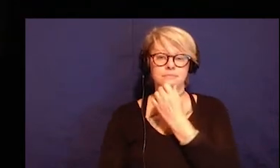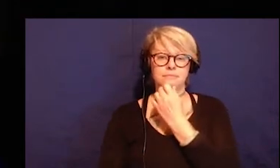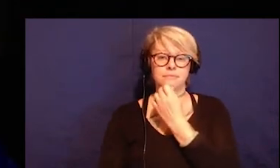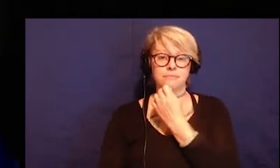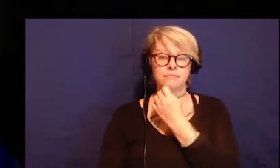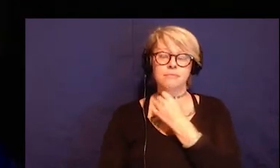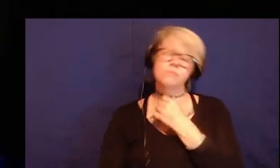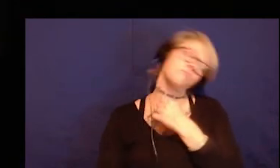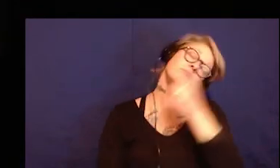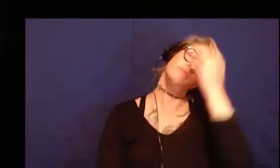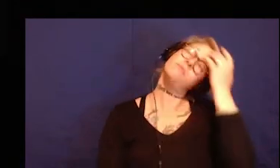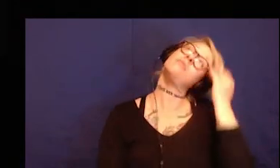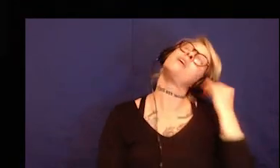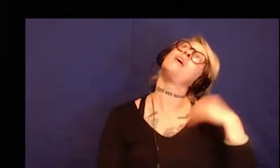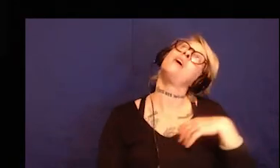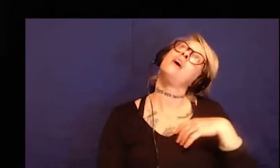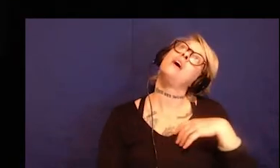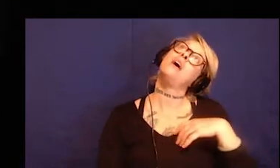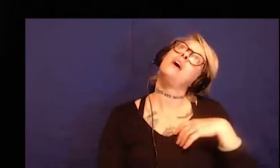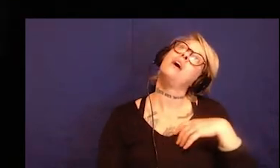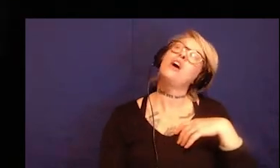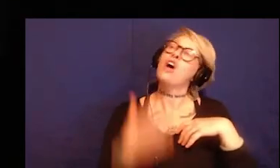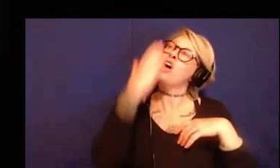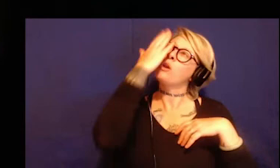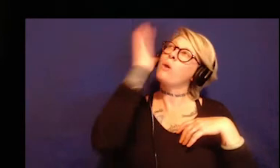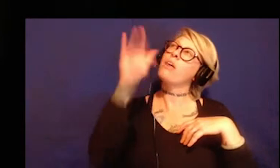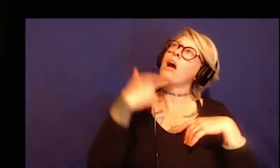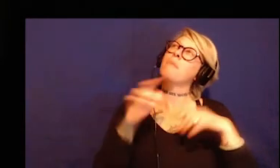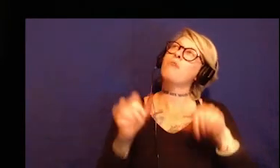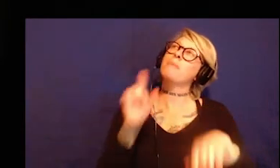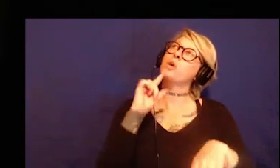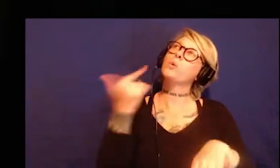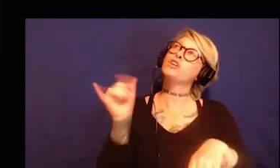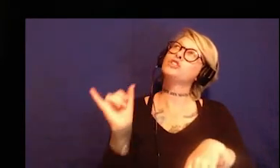You know, I'm probably queer too.